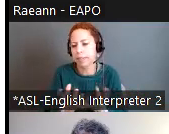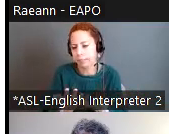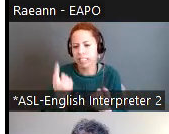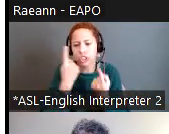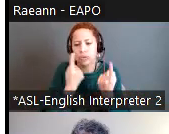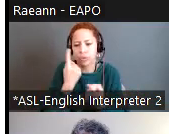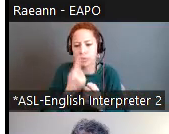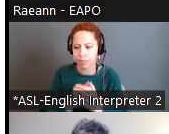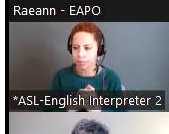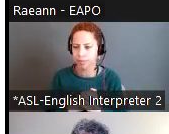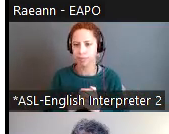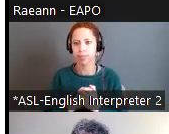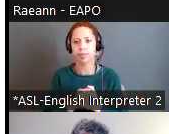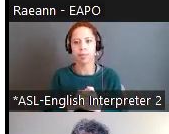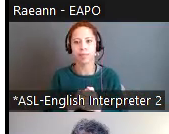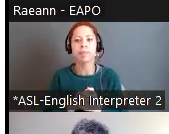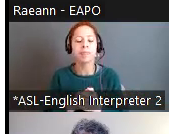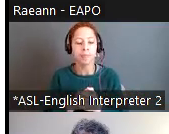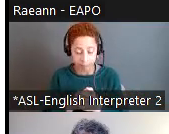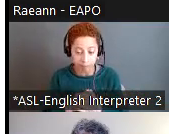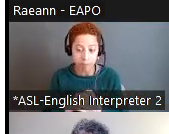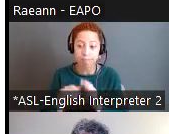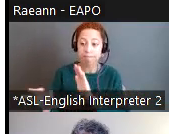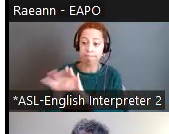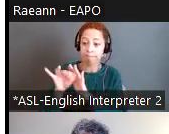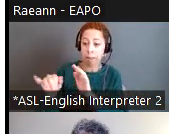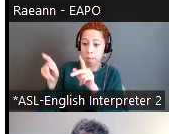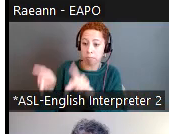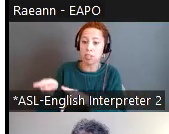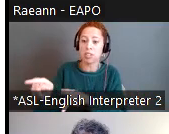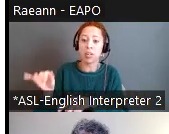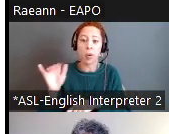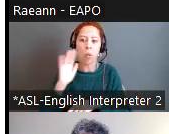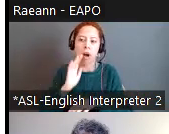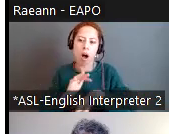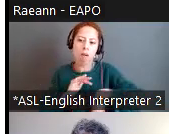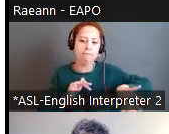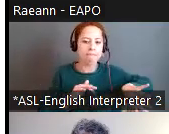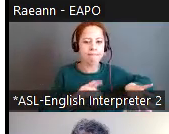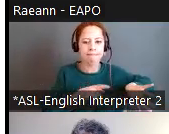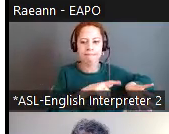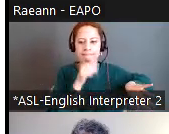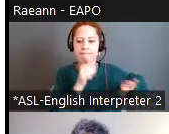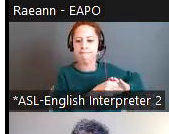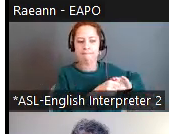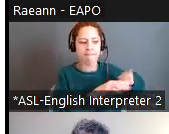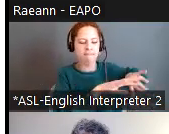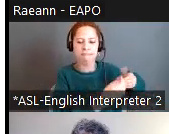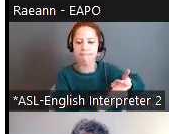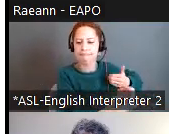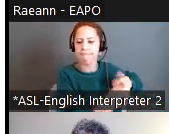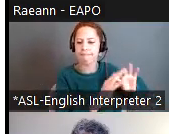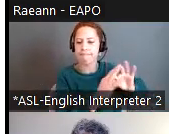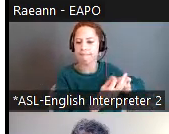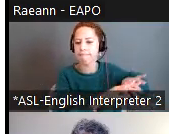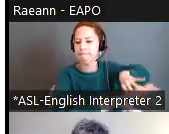Your attorney will also not cut you off from your family members or your friends. If we go back to that scale I